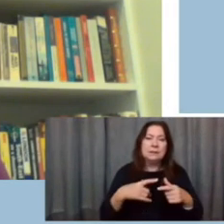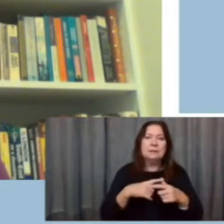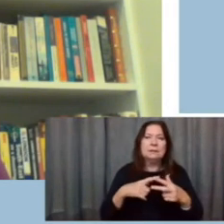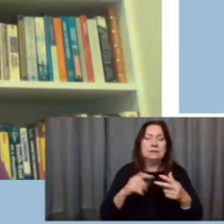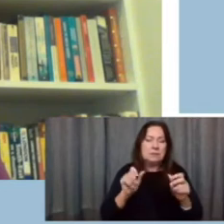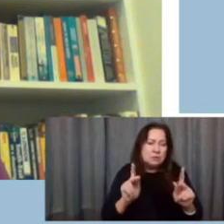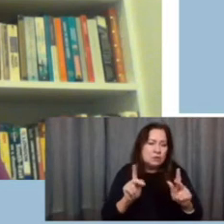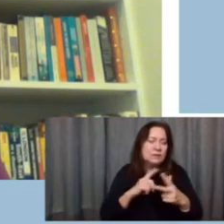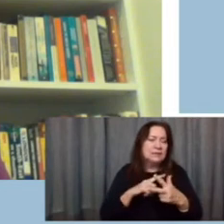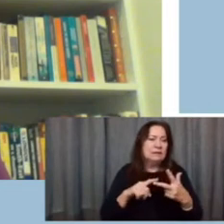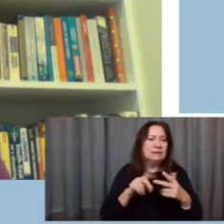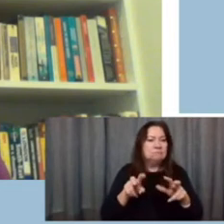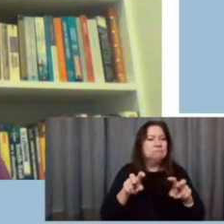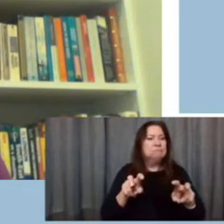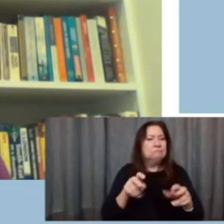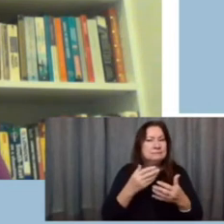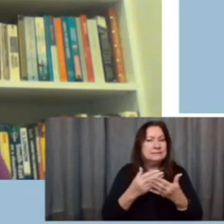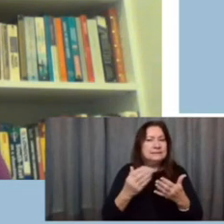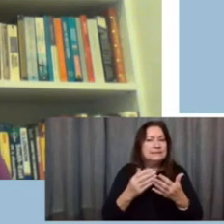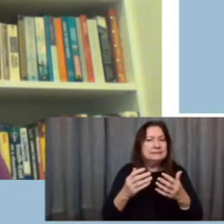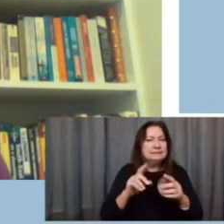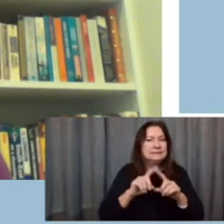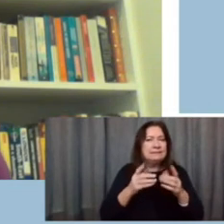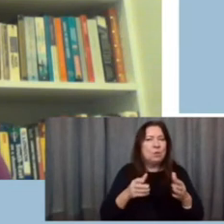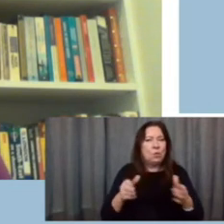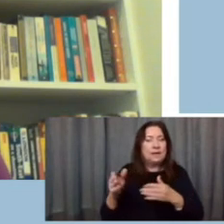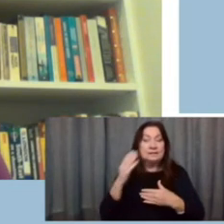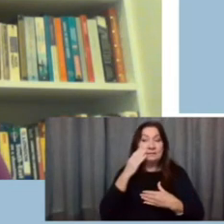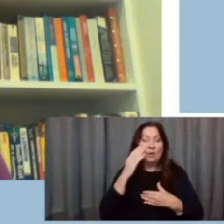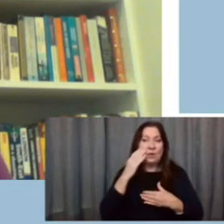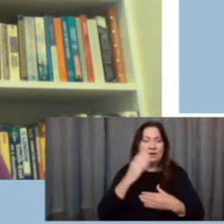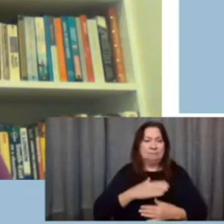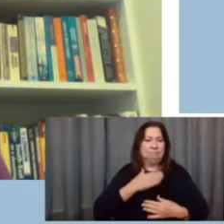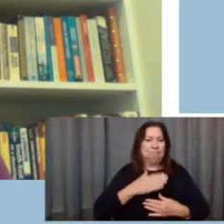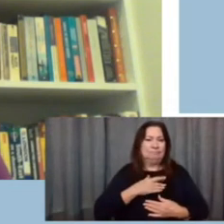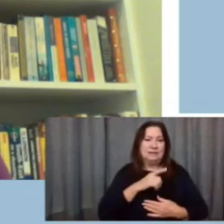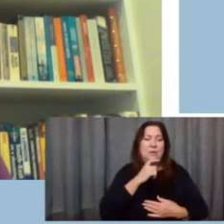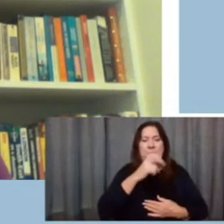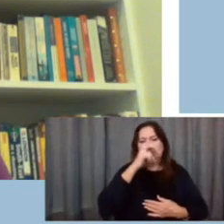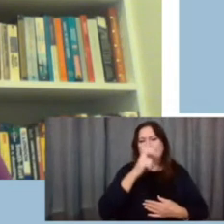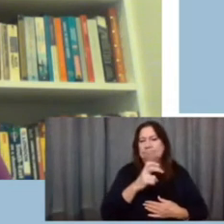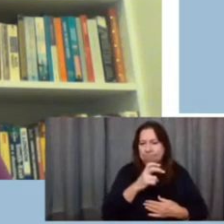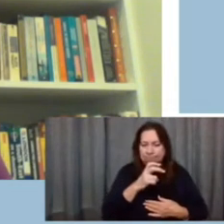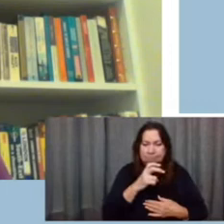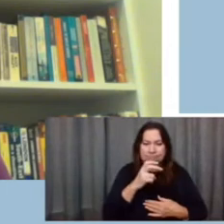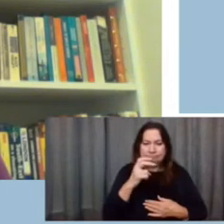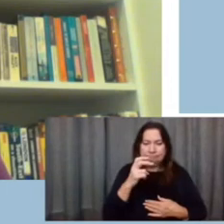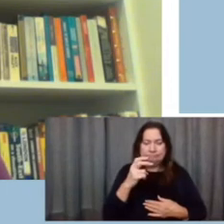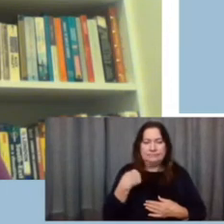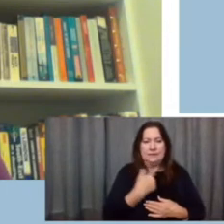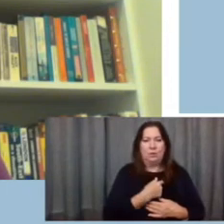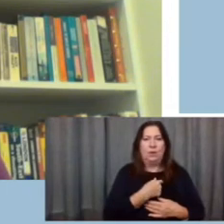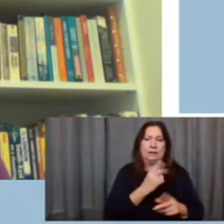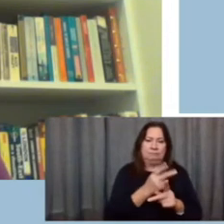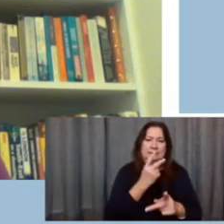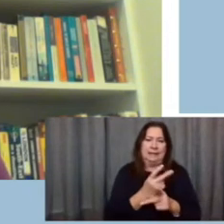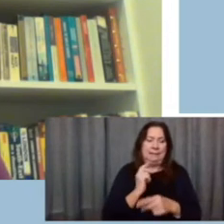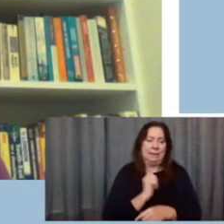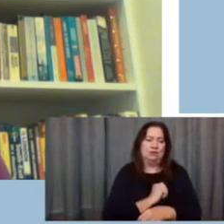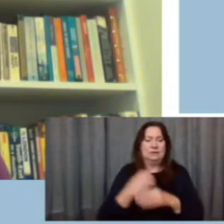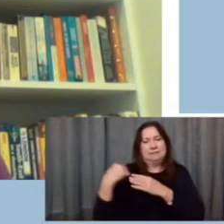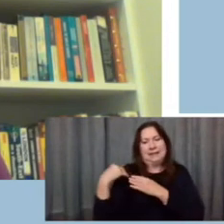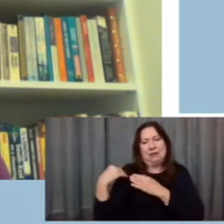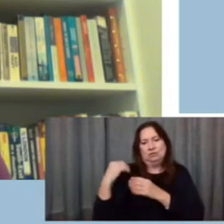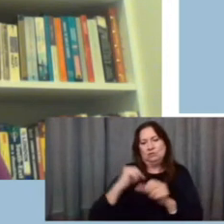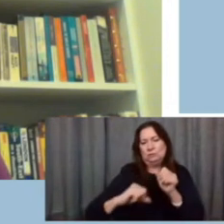to step into many ways of knowing, the joy of the real rigor of holding ourselves, accountable to one another